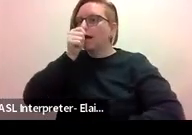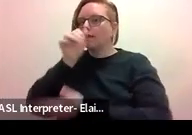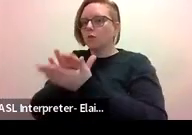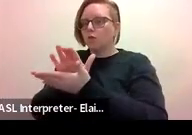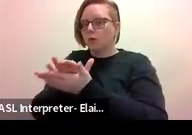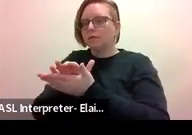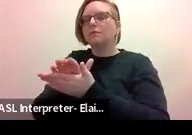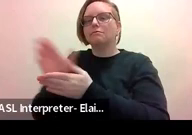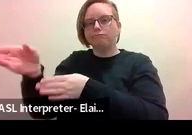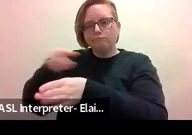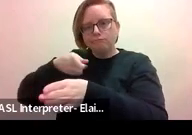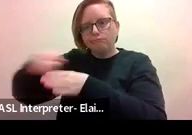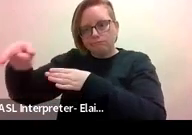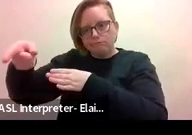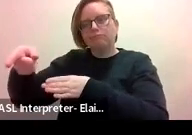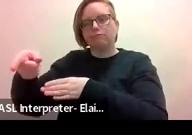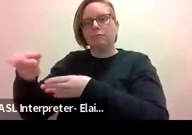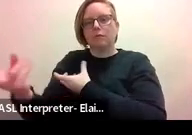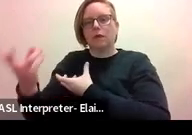with autism.